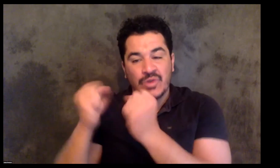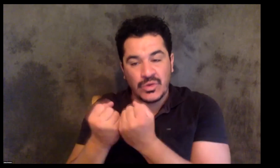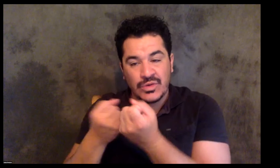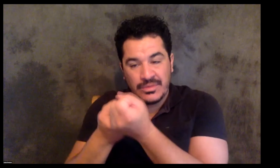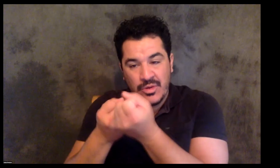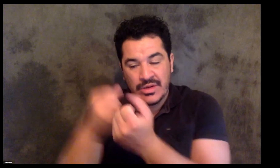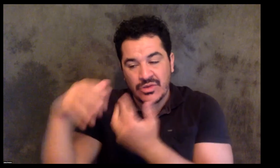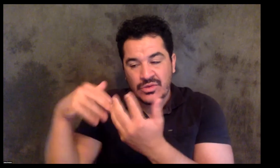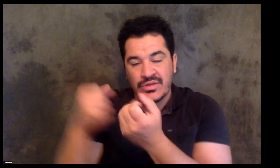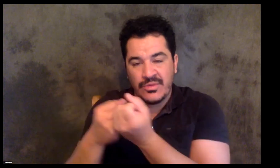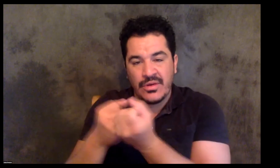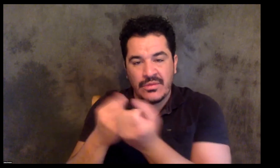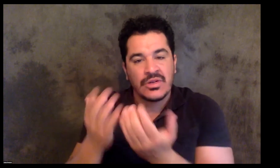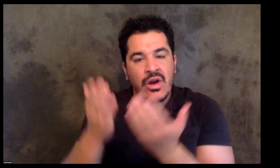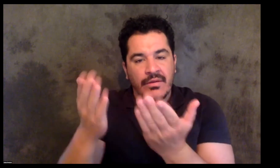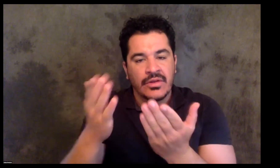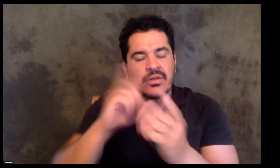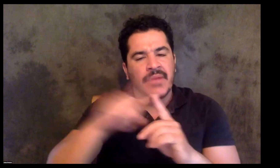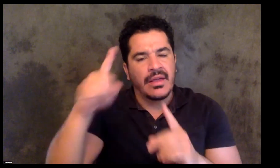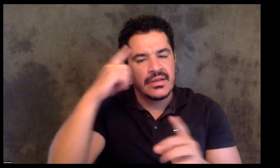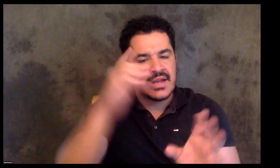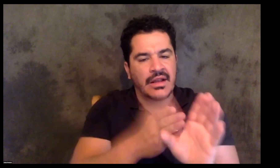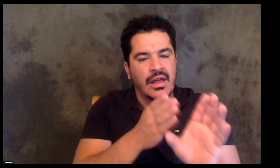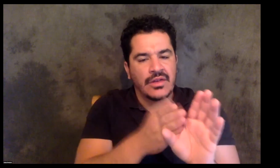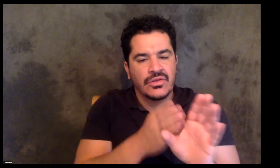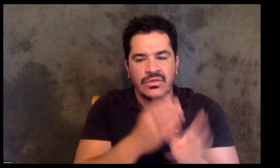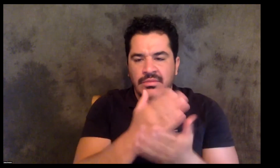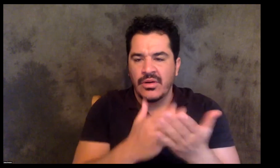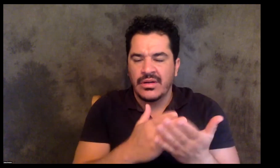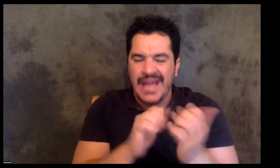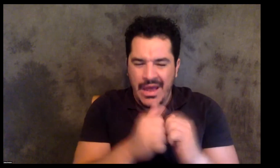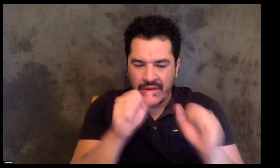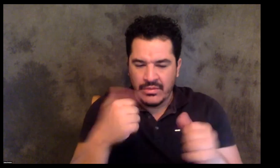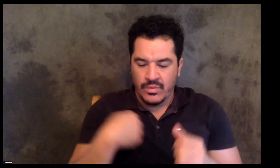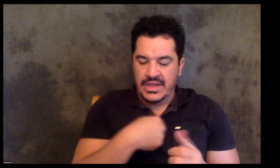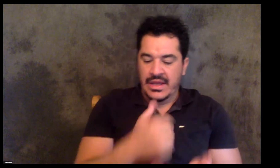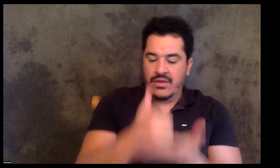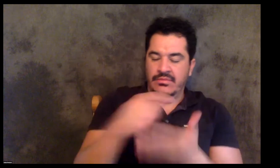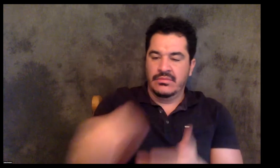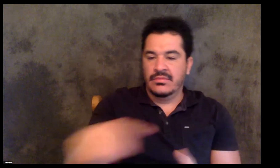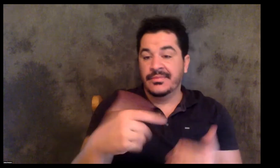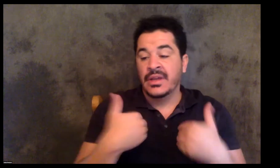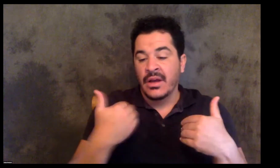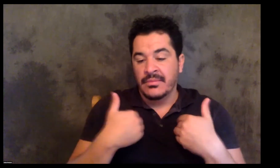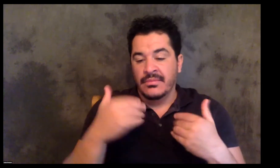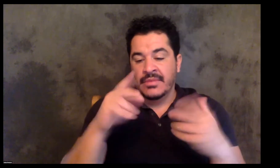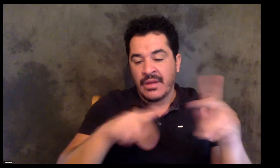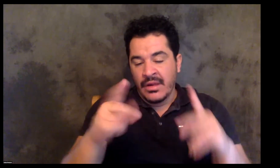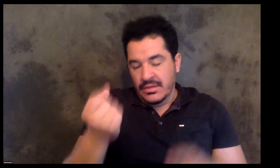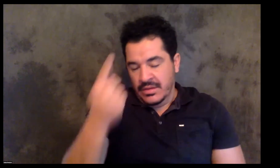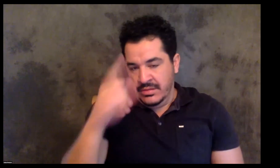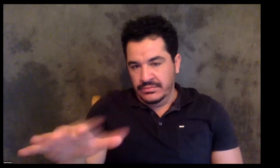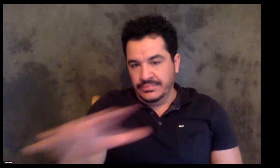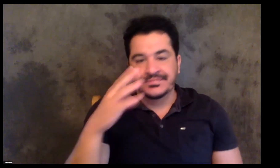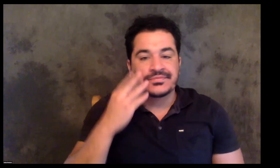how could we help young people understand the emotions they were going through and experiencing as a result of the experiences they were having?